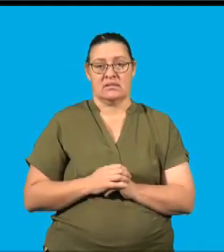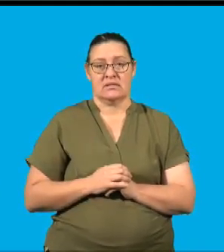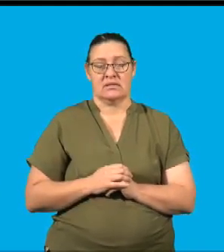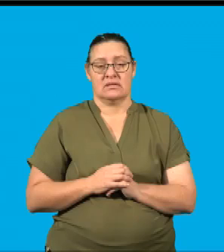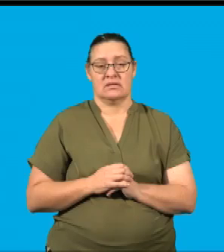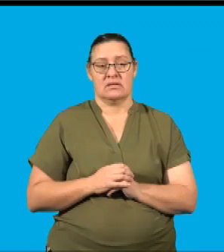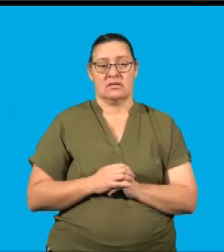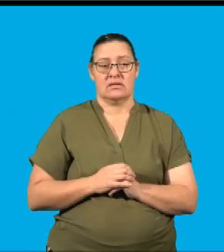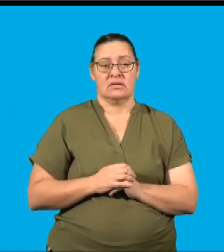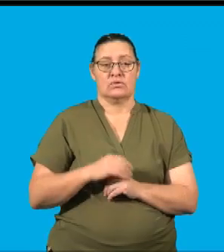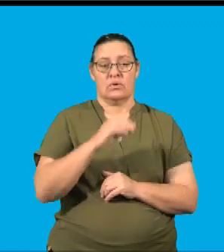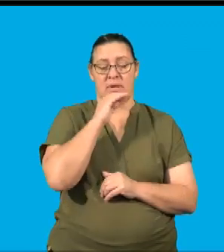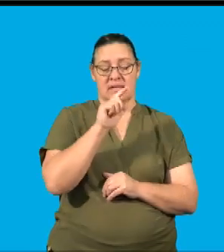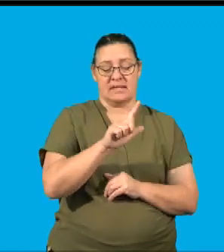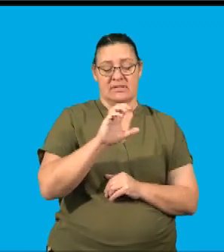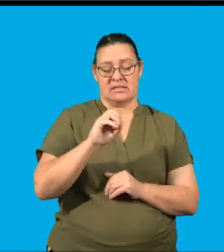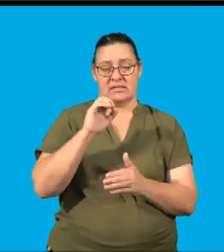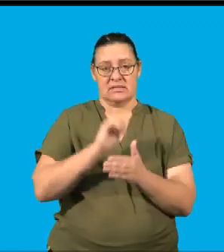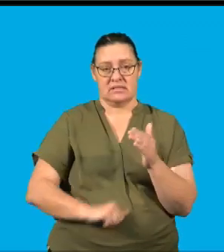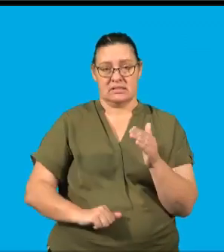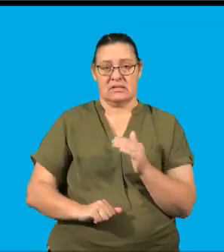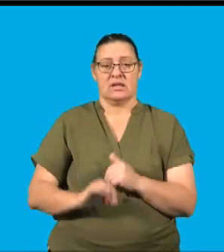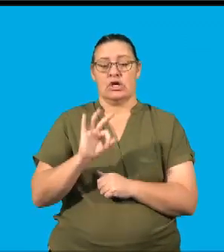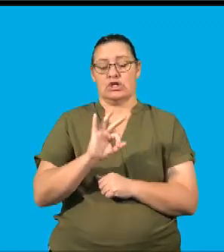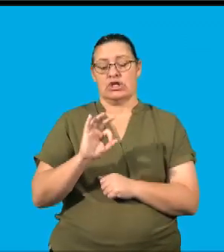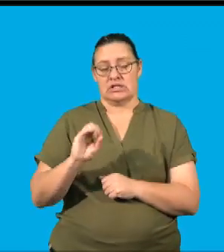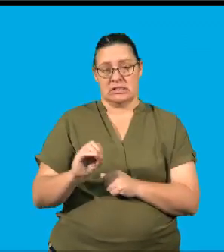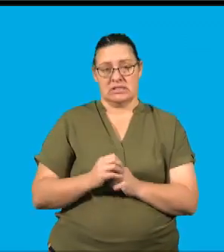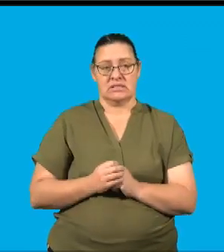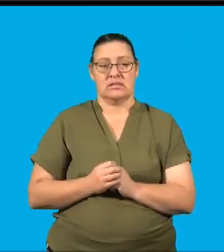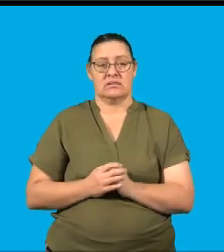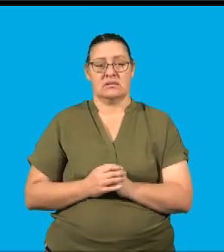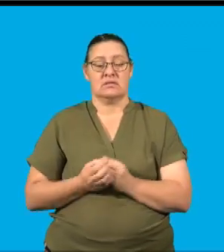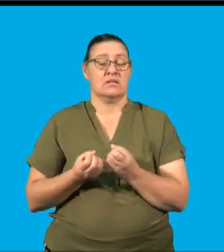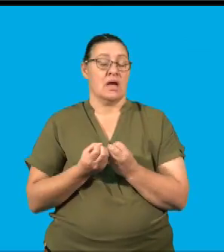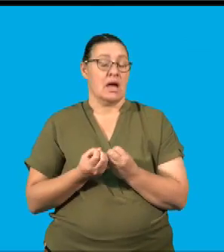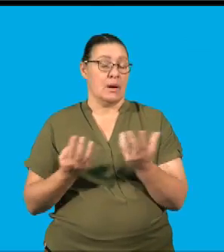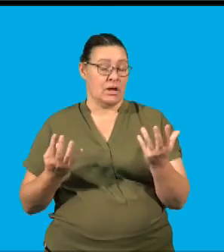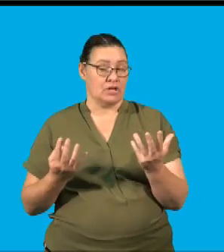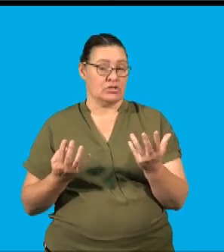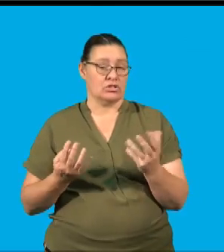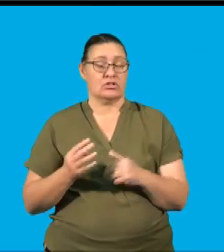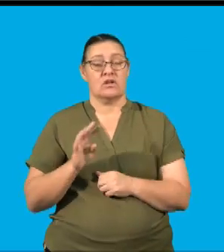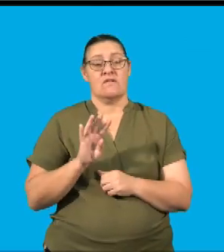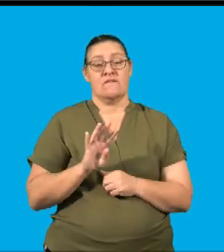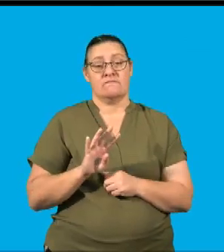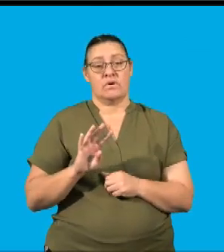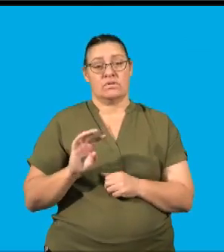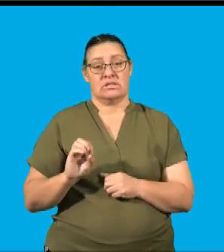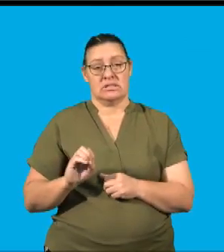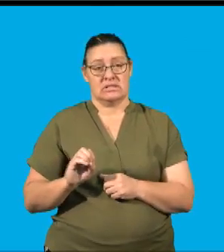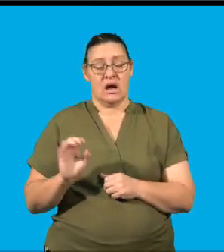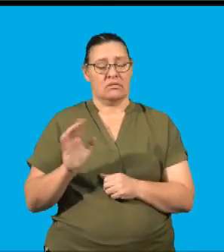Q3 is 70 minus your Q1 is what? Is 20. So 70